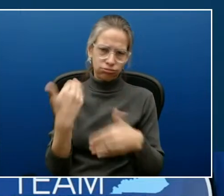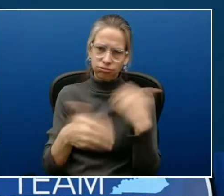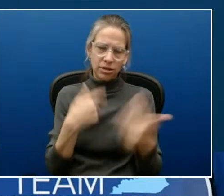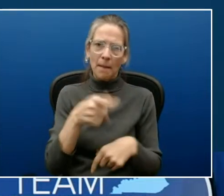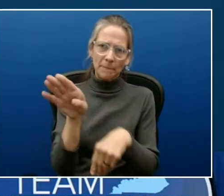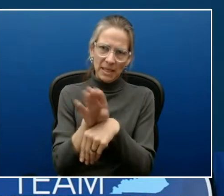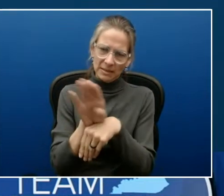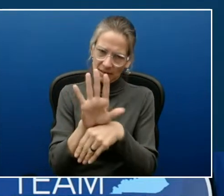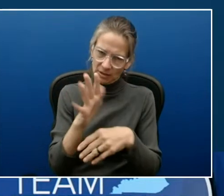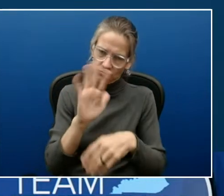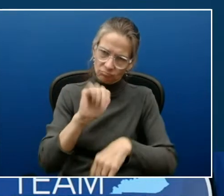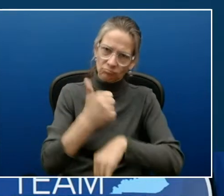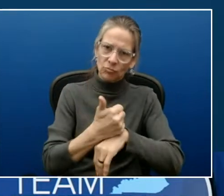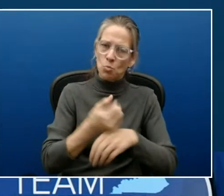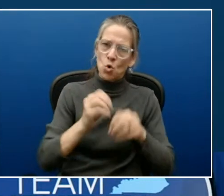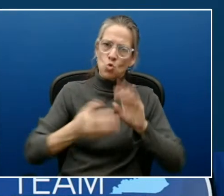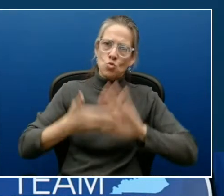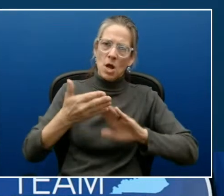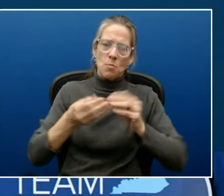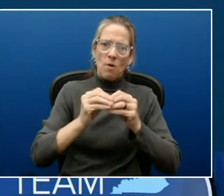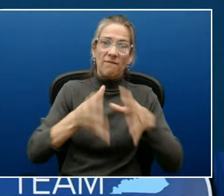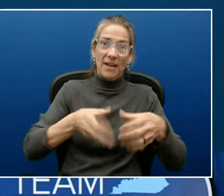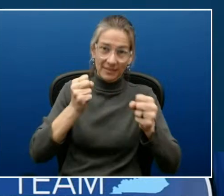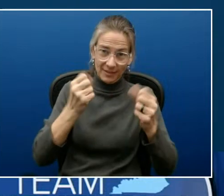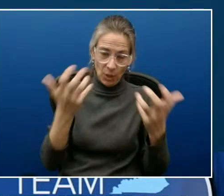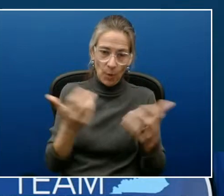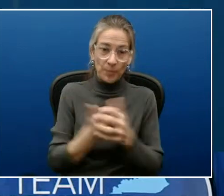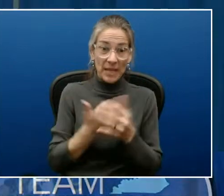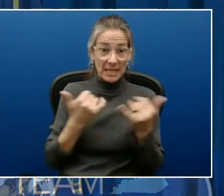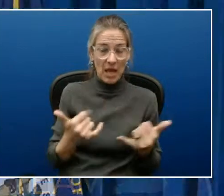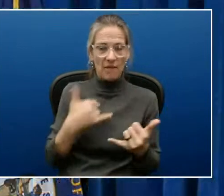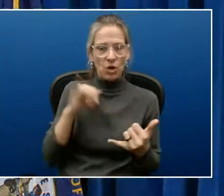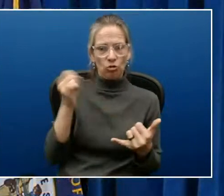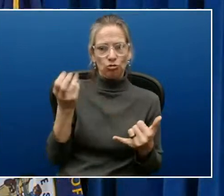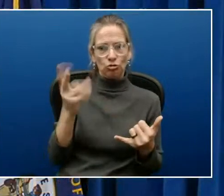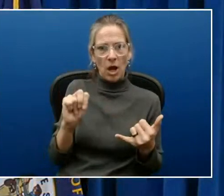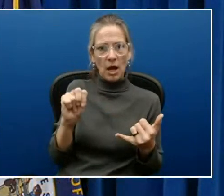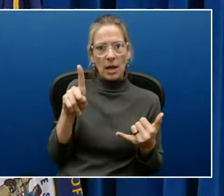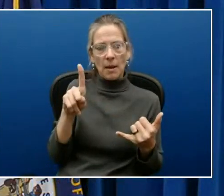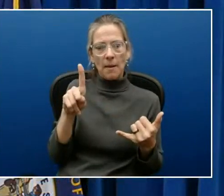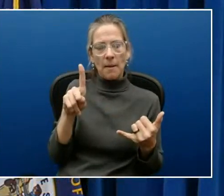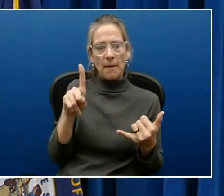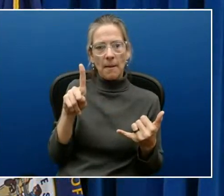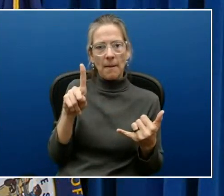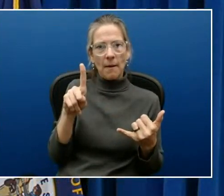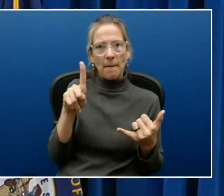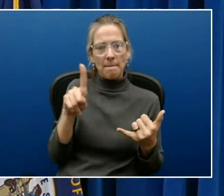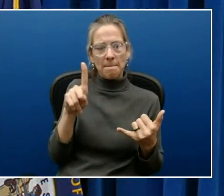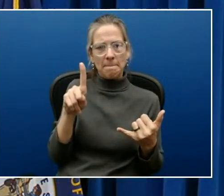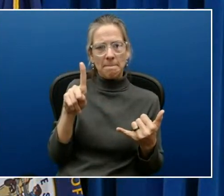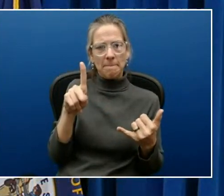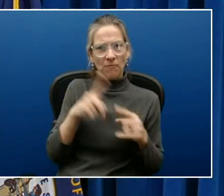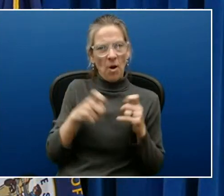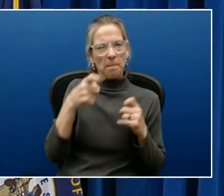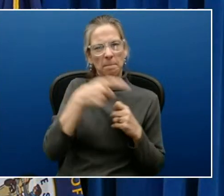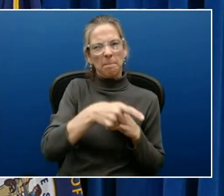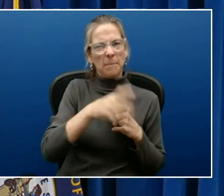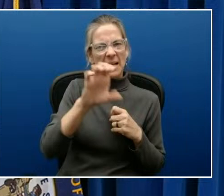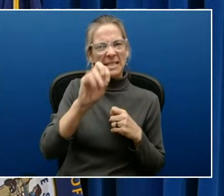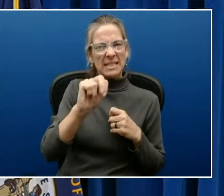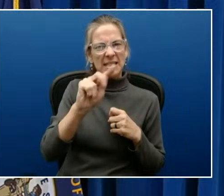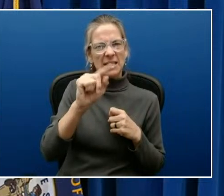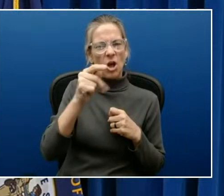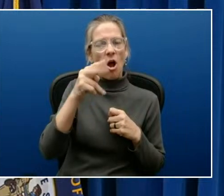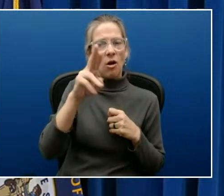and running faster. So with us today is John Paella of Centaurus Farms to talk about this facility and what